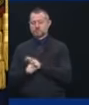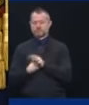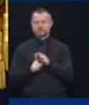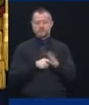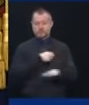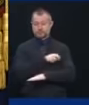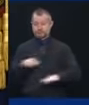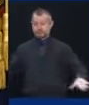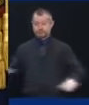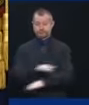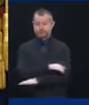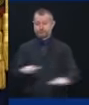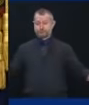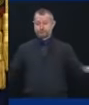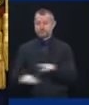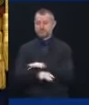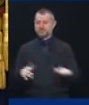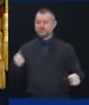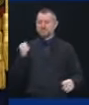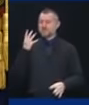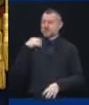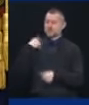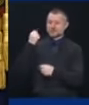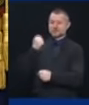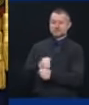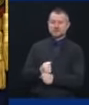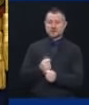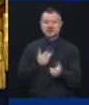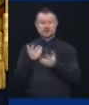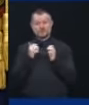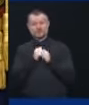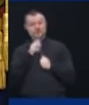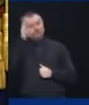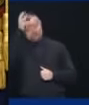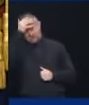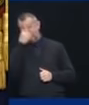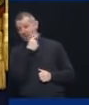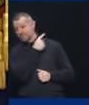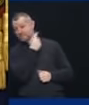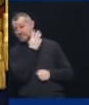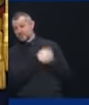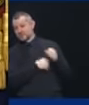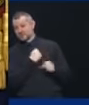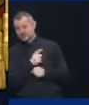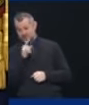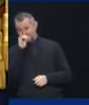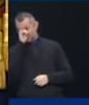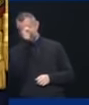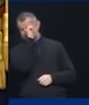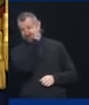we had to deal with Donald Trump as president. You want to talk about a distraction? That was a